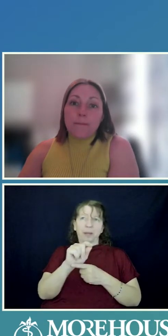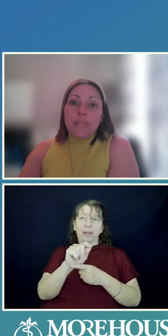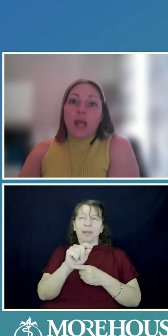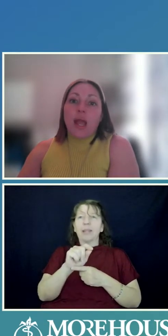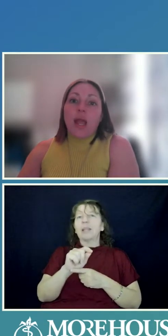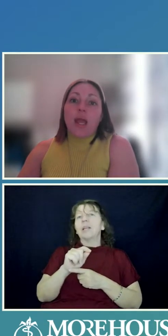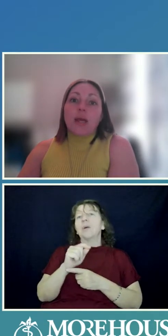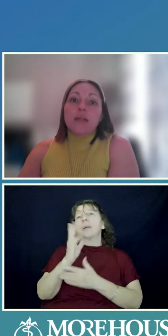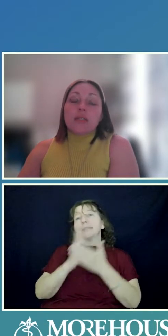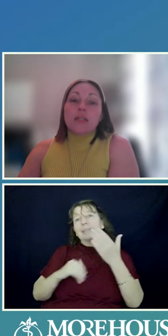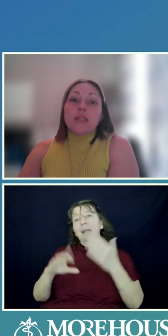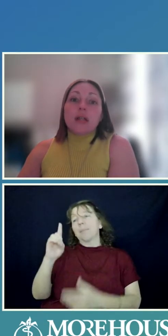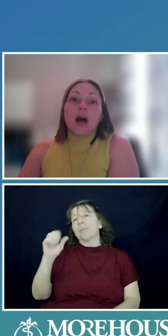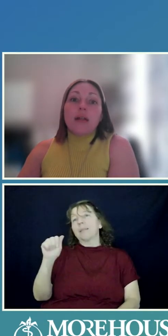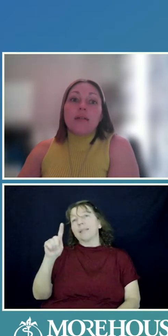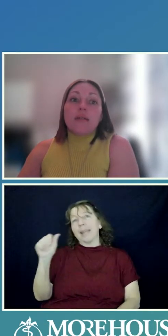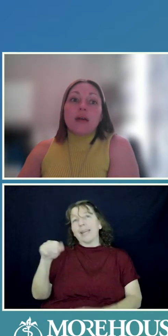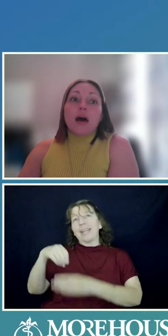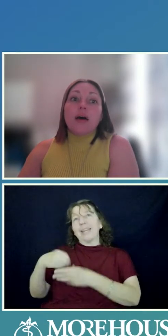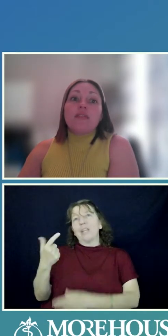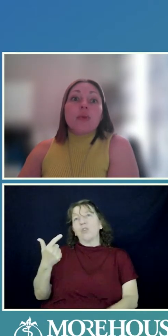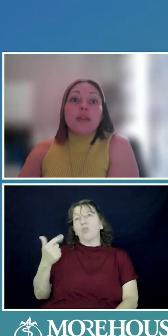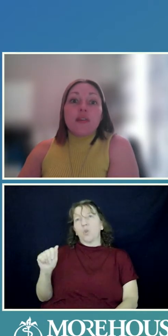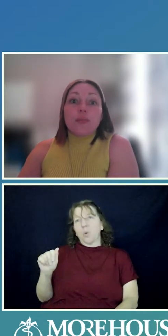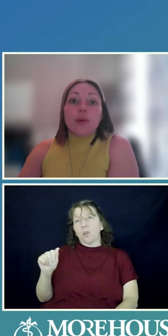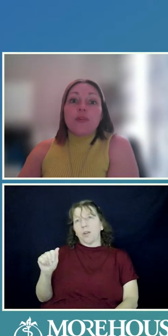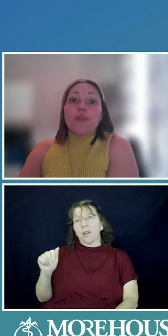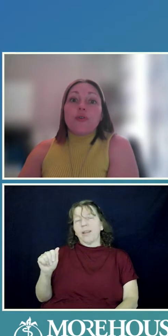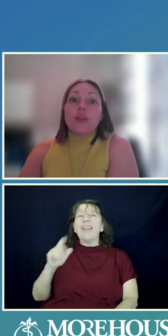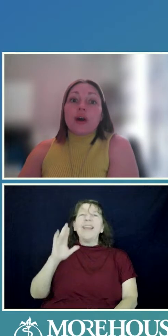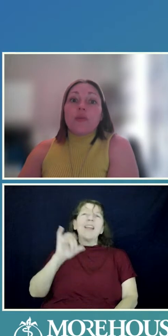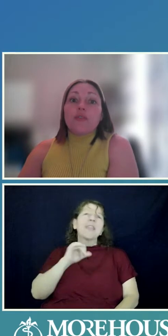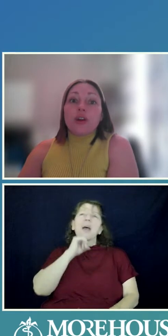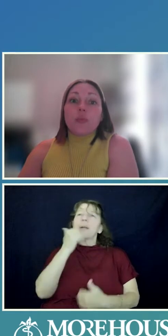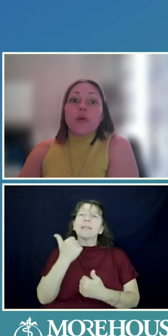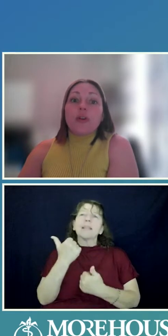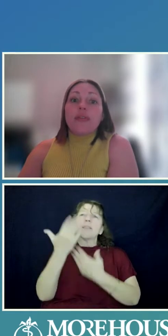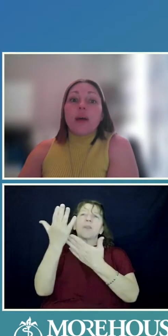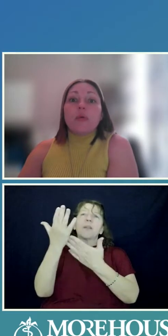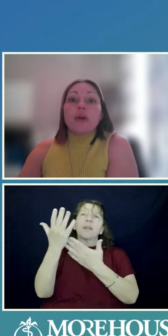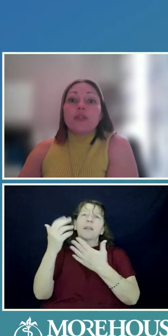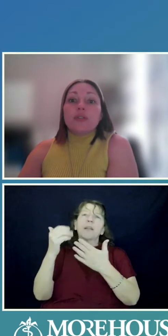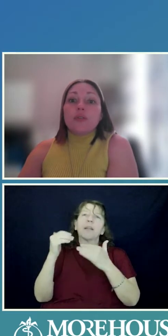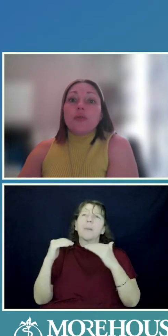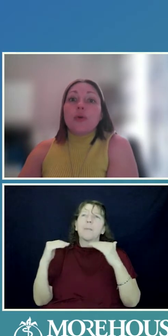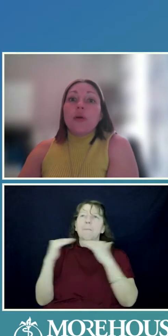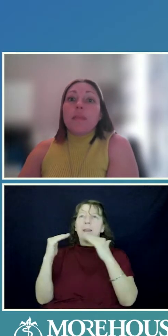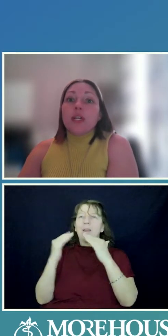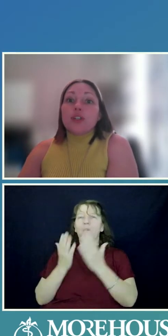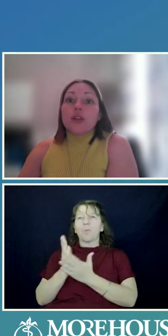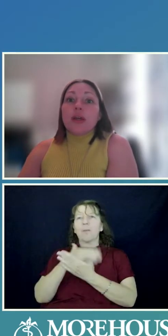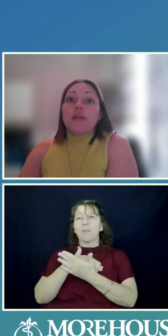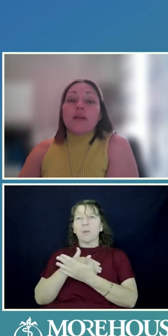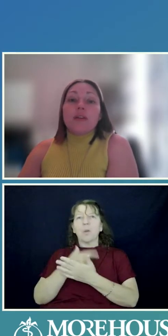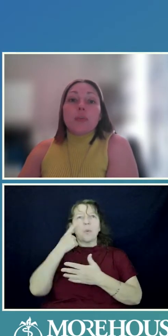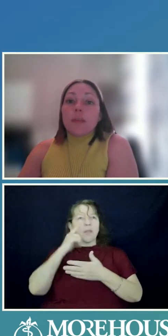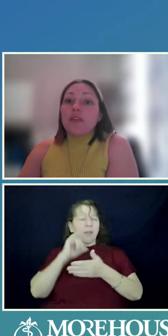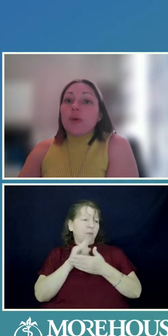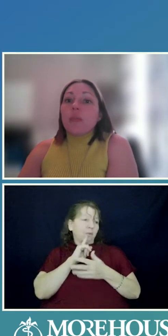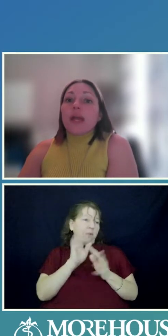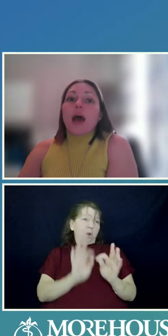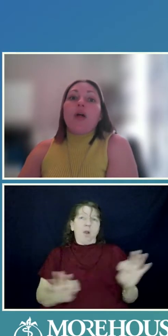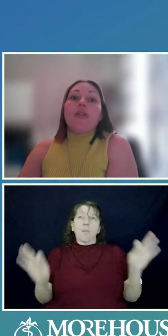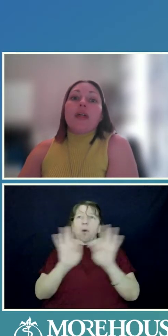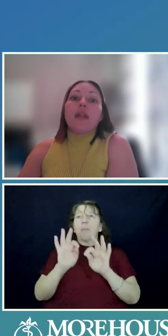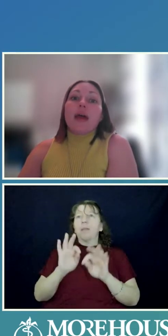Georgia, and did not submit that for peer review. We thought it was very important at that point to make sure that the Department